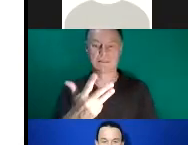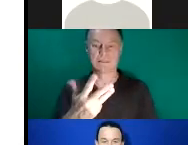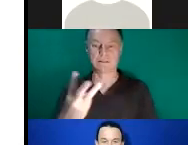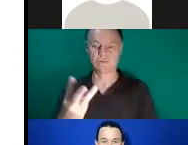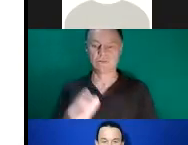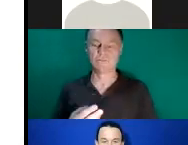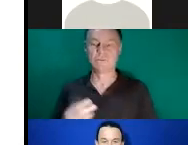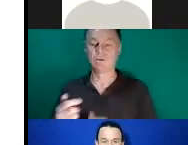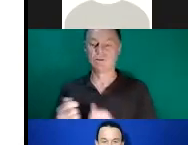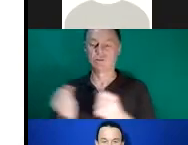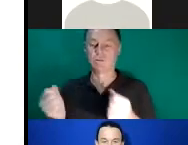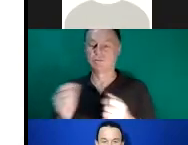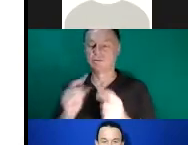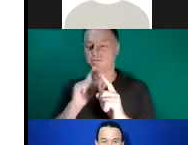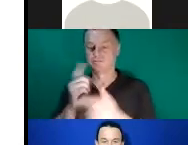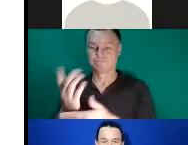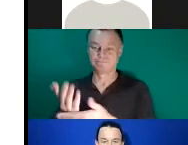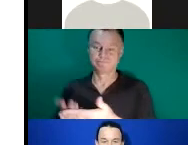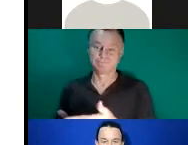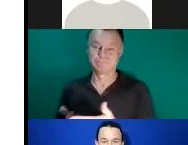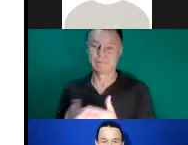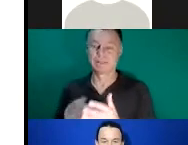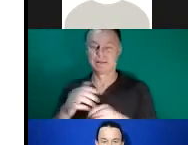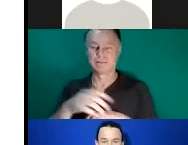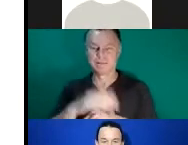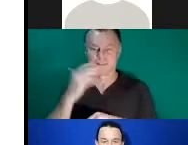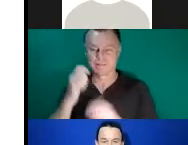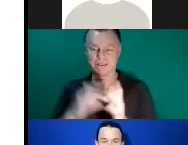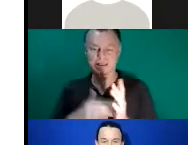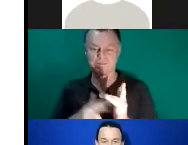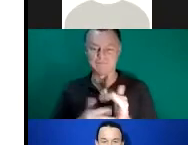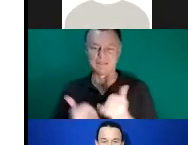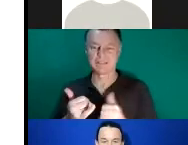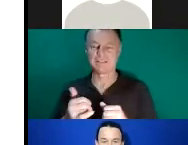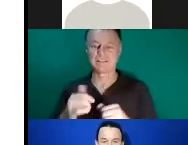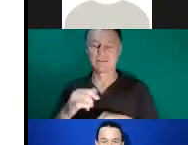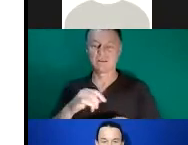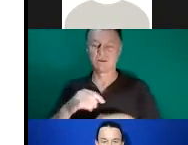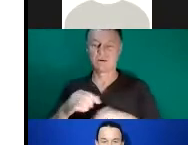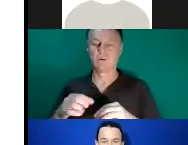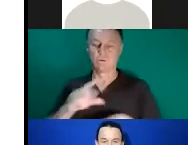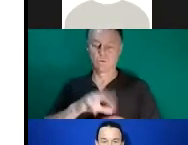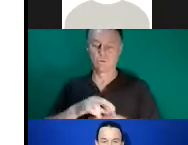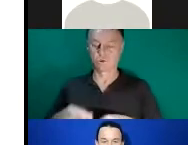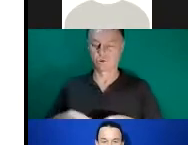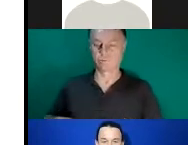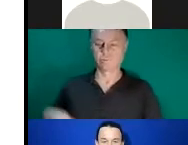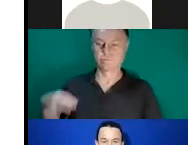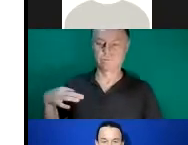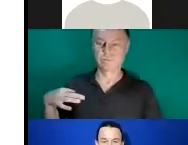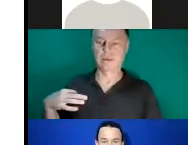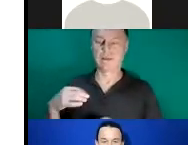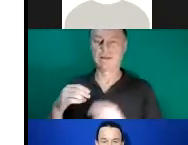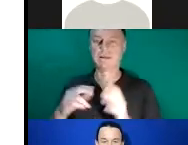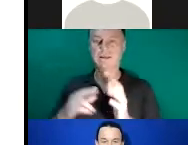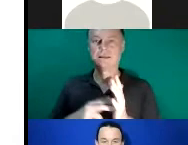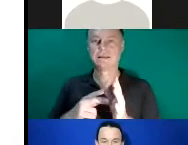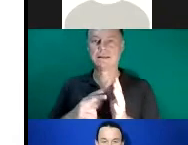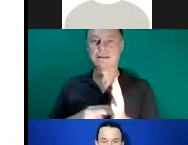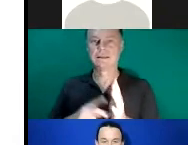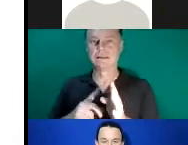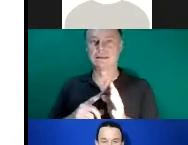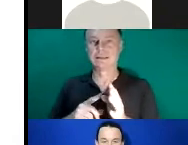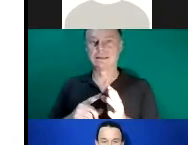Newspapers reported that police found Minnie's watch chain and Nanny's garter buckle in one of the basement's